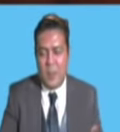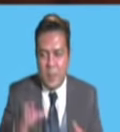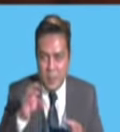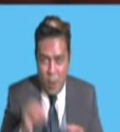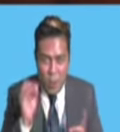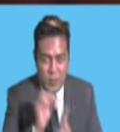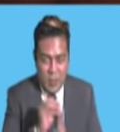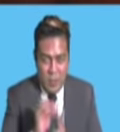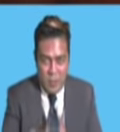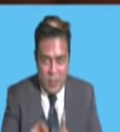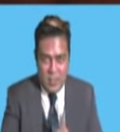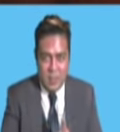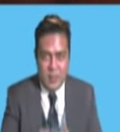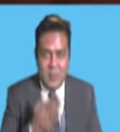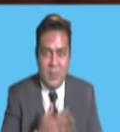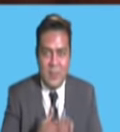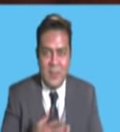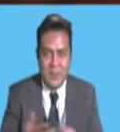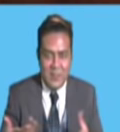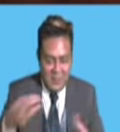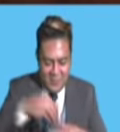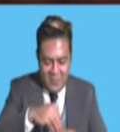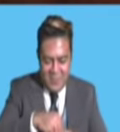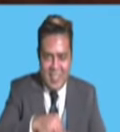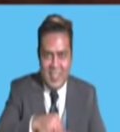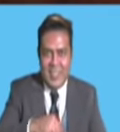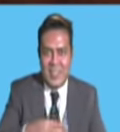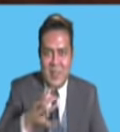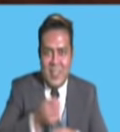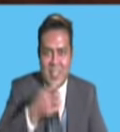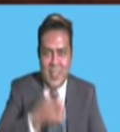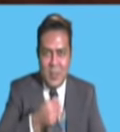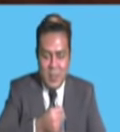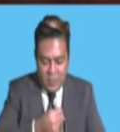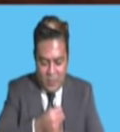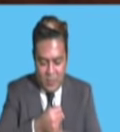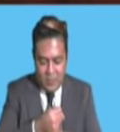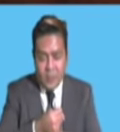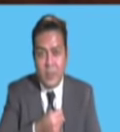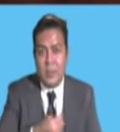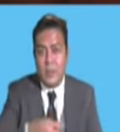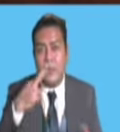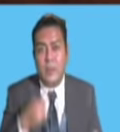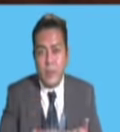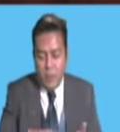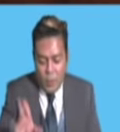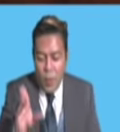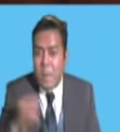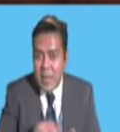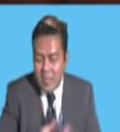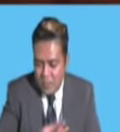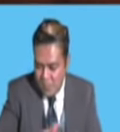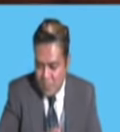objective of this digitization is to maintain most up-to-date records and ensure that the equal distribution of land lease monies are carried